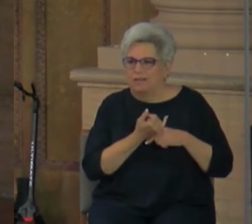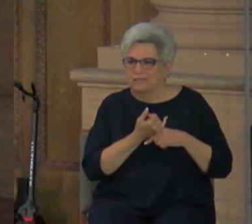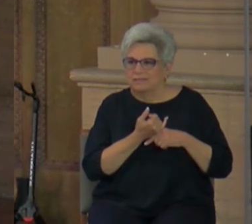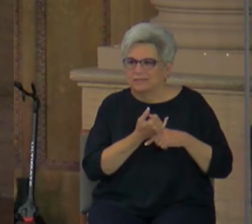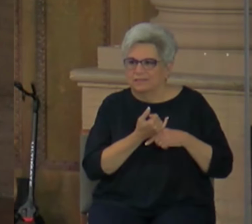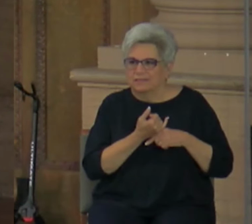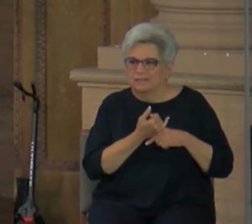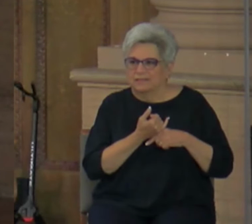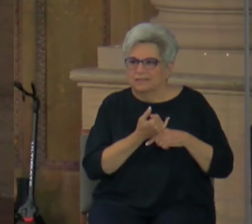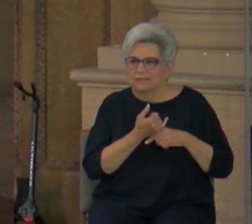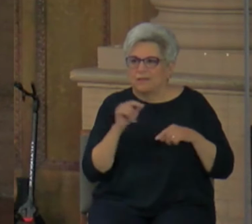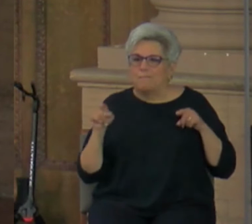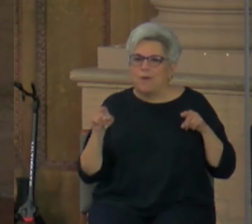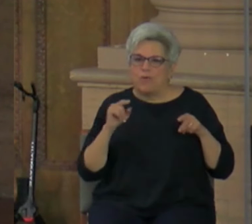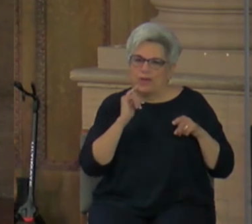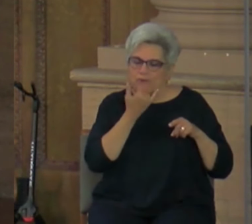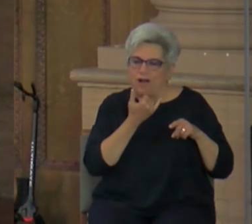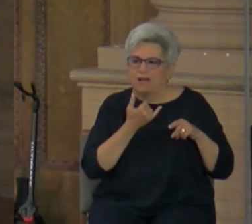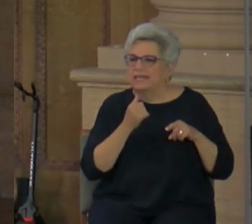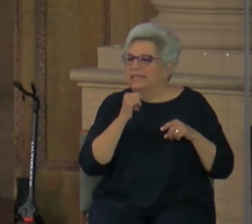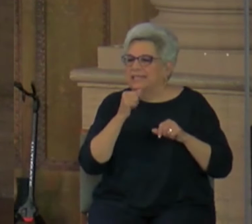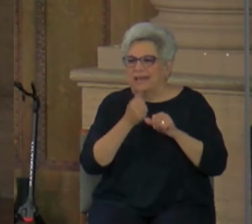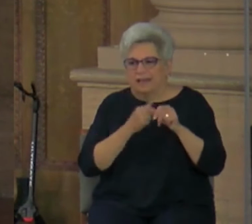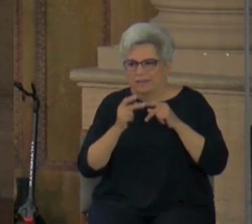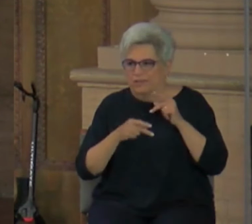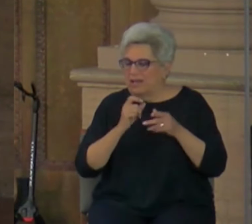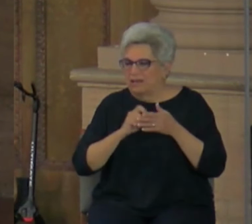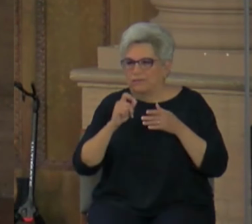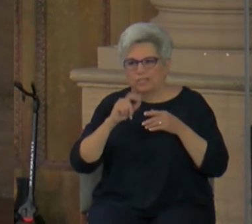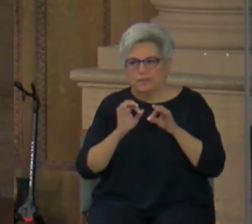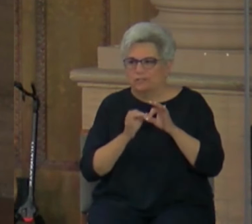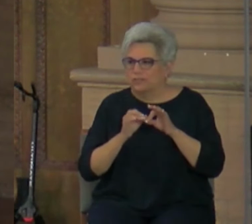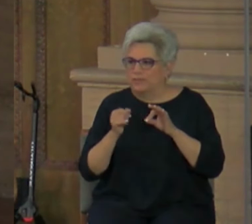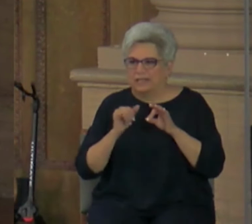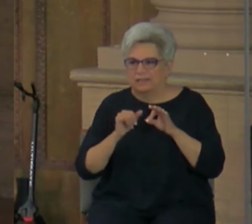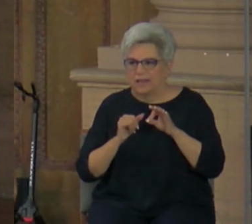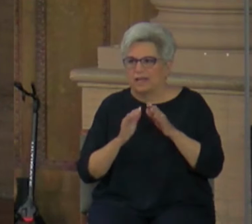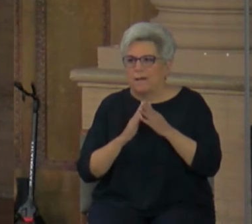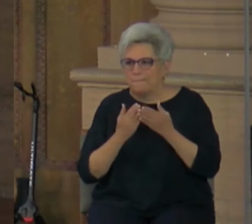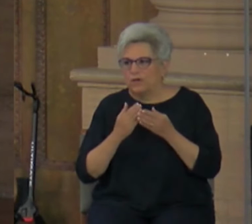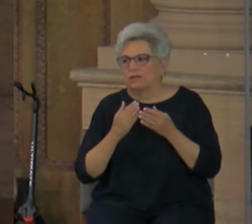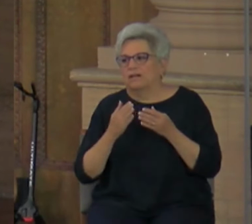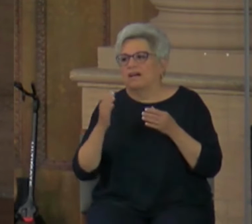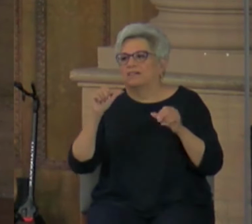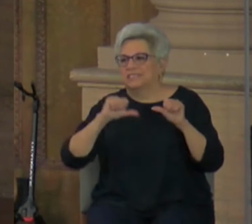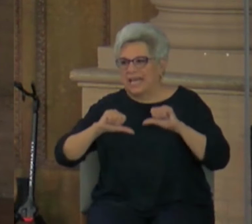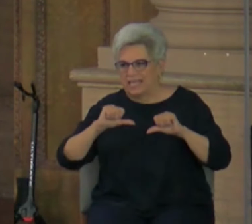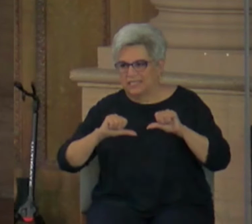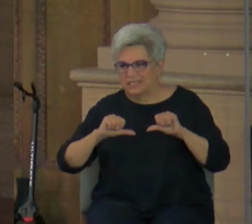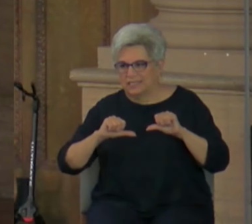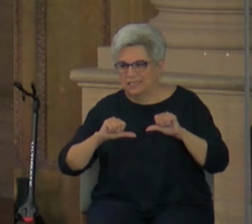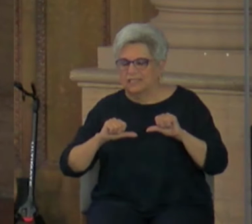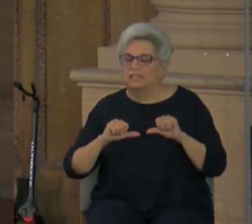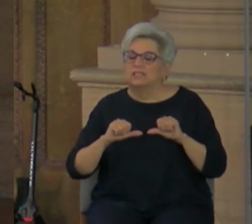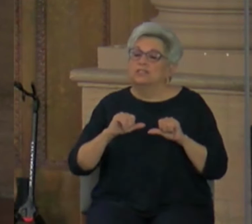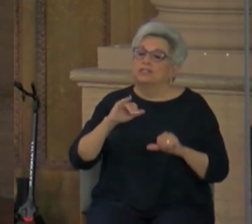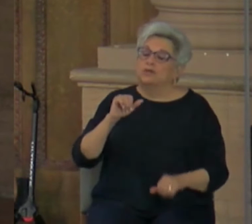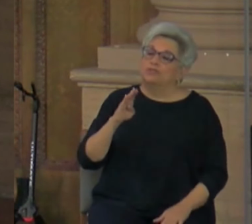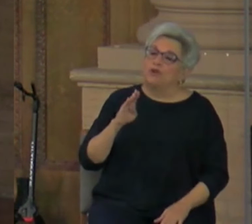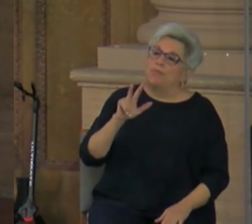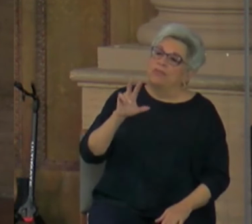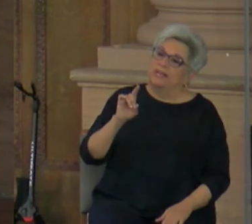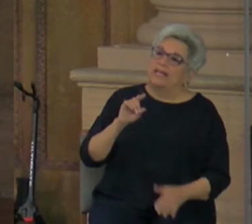saying. Not every type of writing should be interpreted like a book on botany. So look again, Job 38, verse 22,